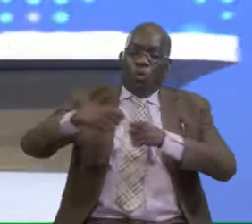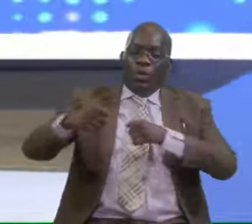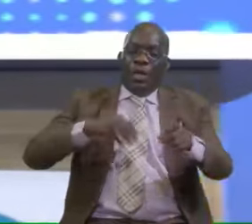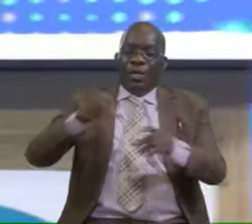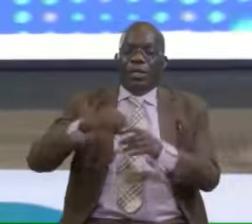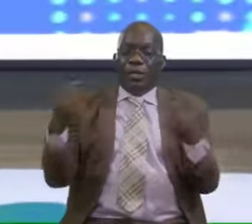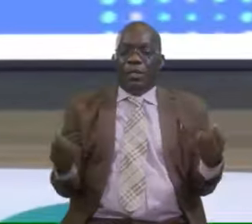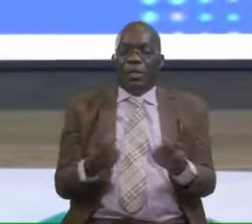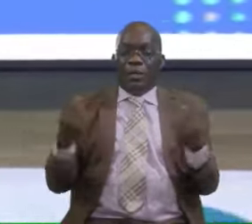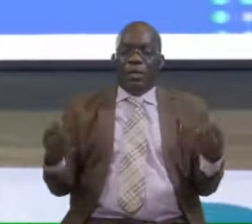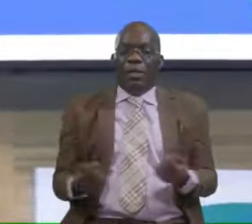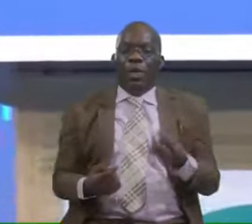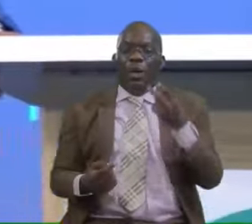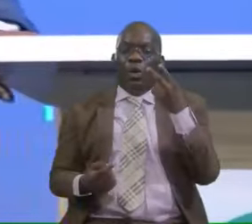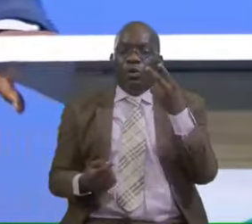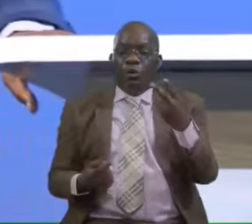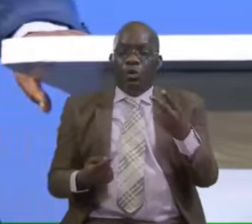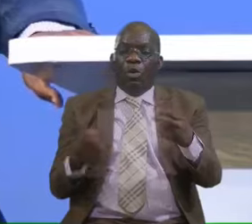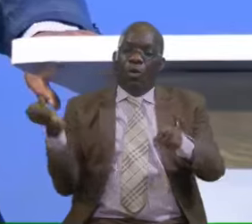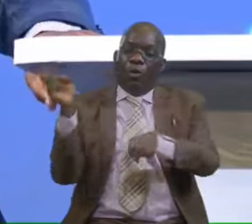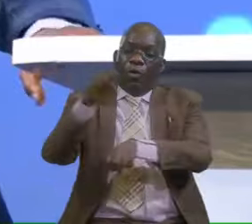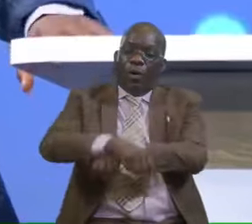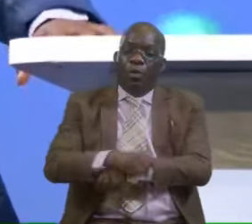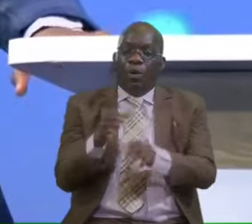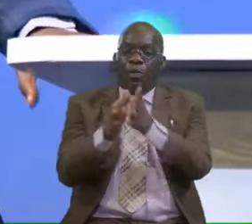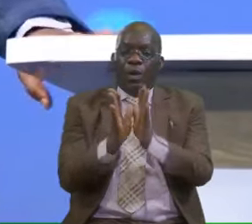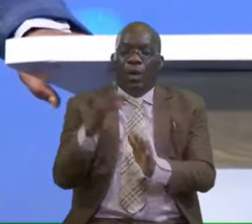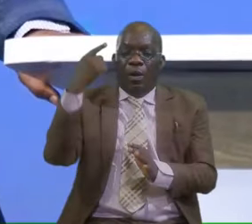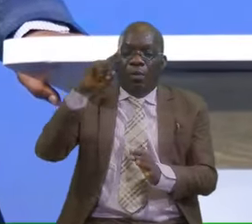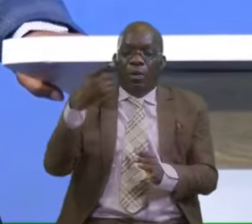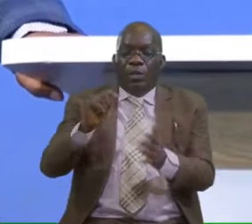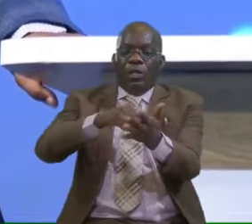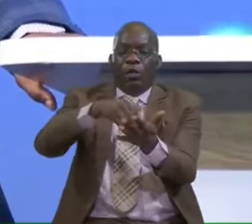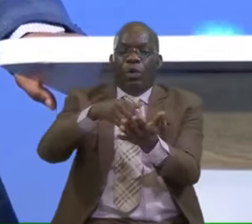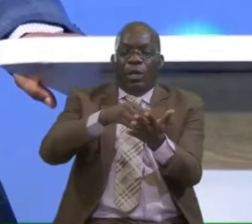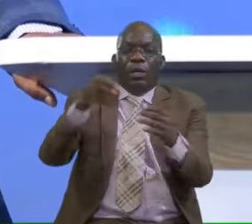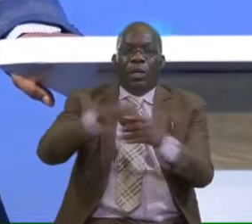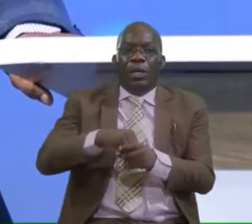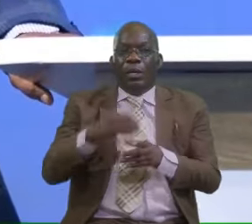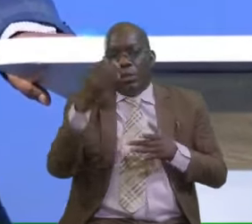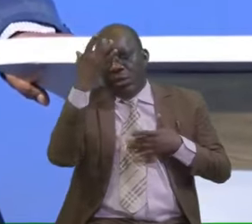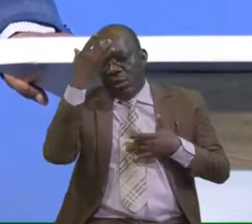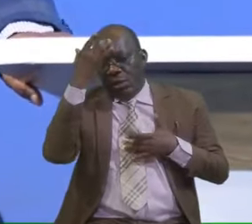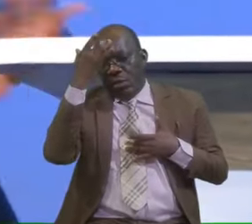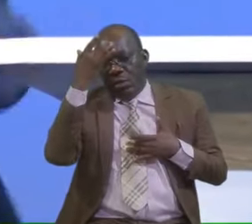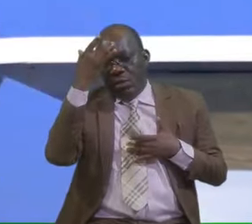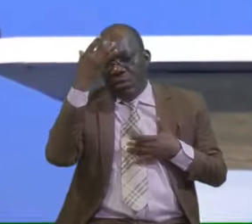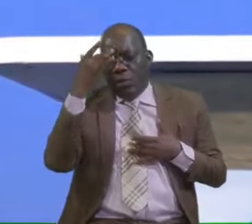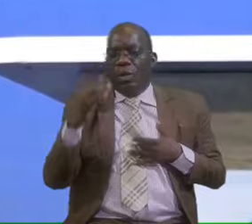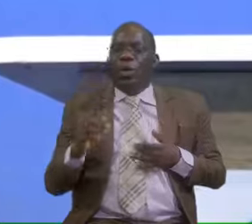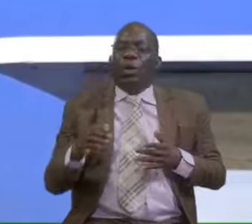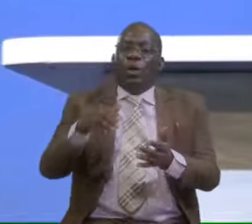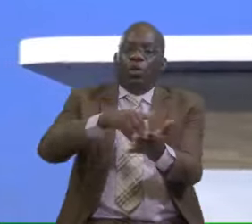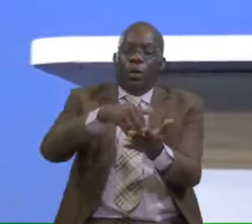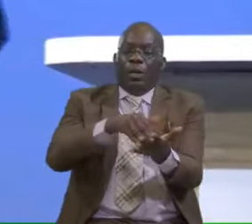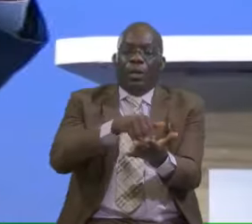prevailing intercession for invalids in infirmity. Invalids,